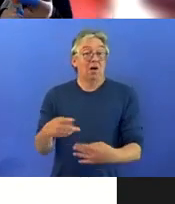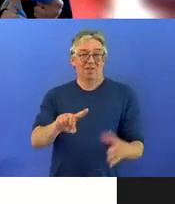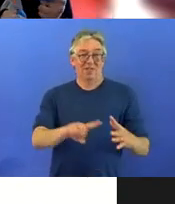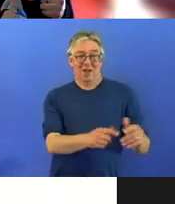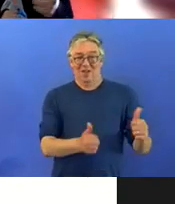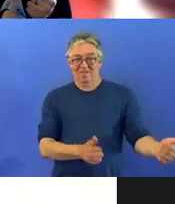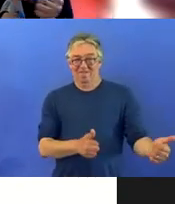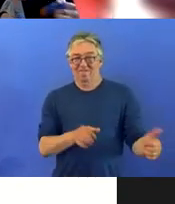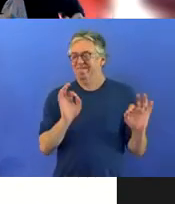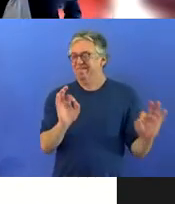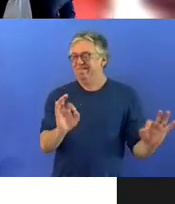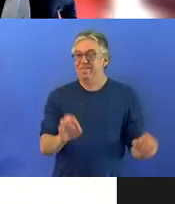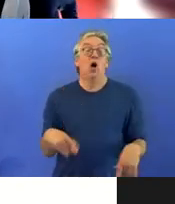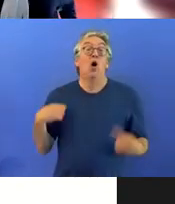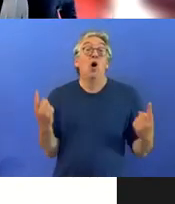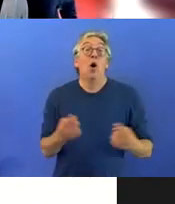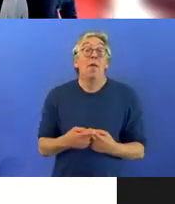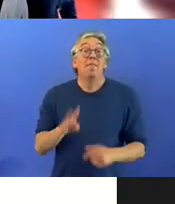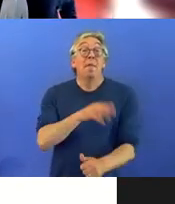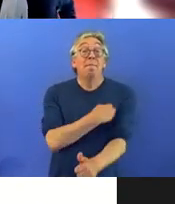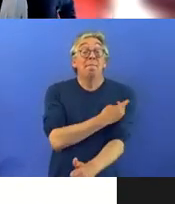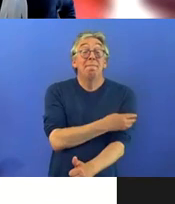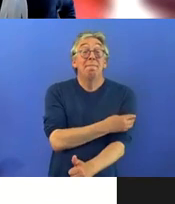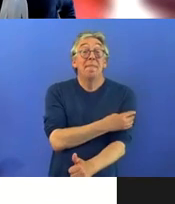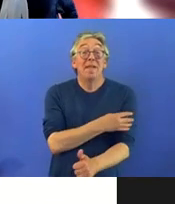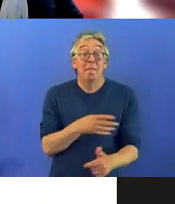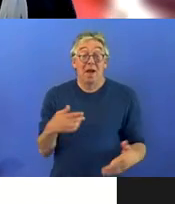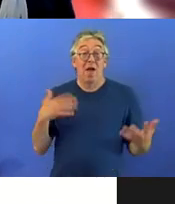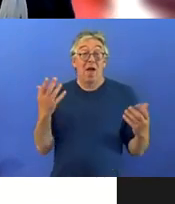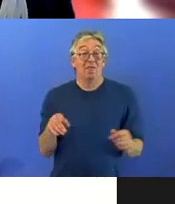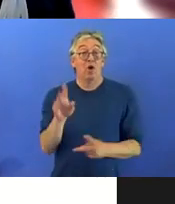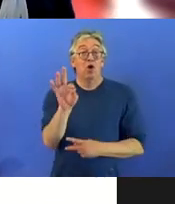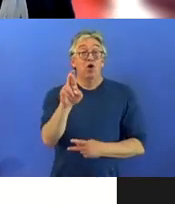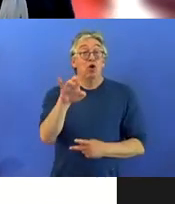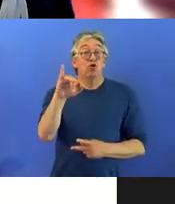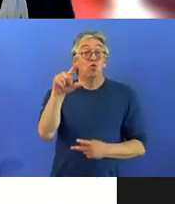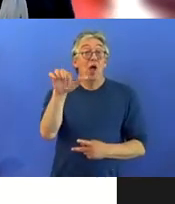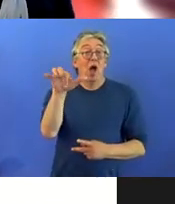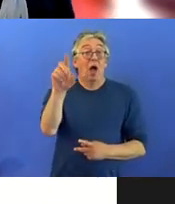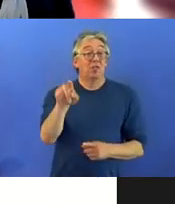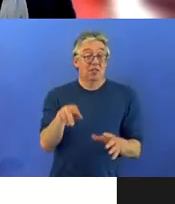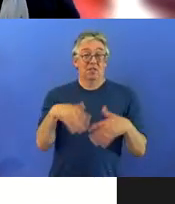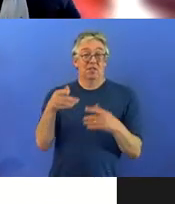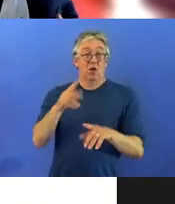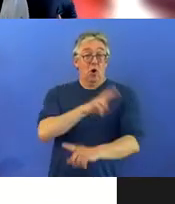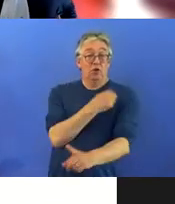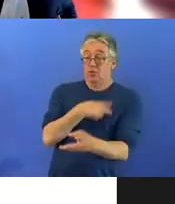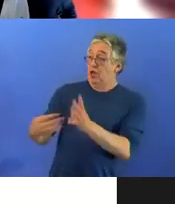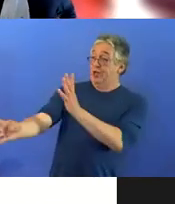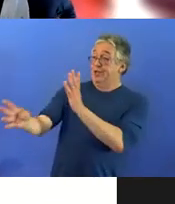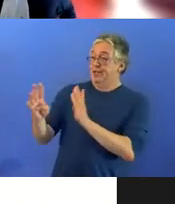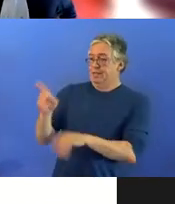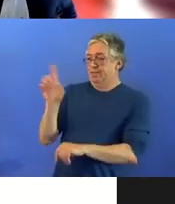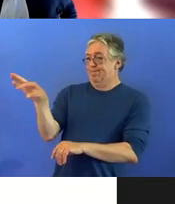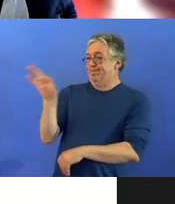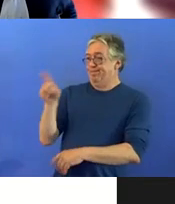in hospitals, and the process, the processes at local hospitals explicitly